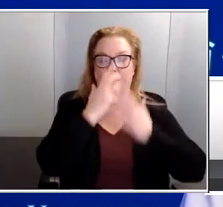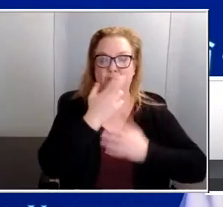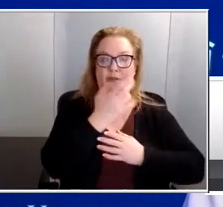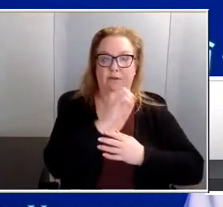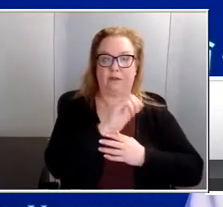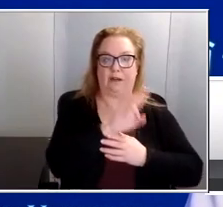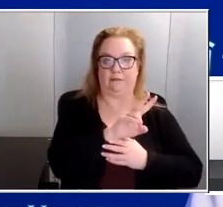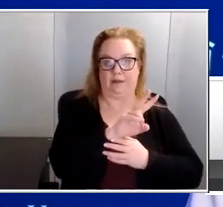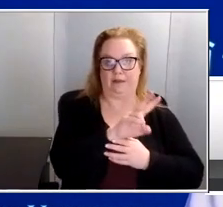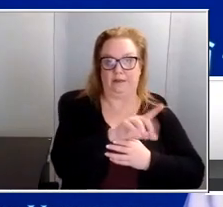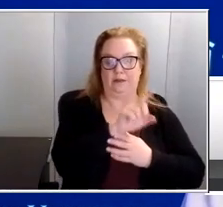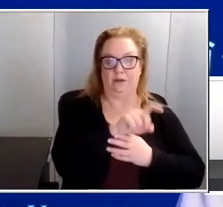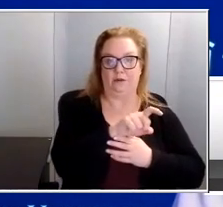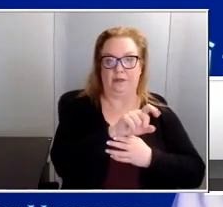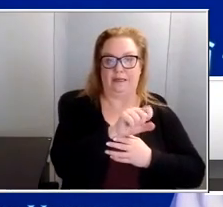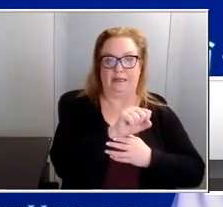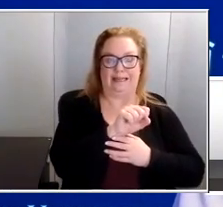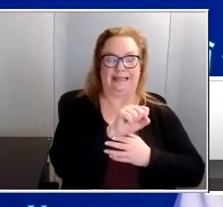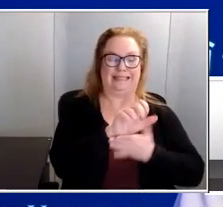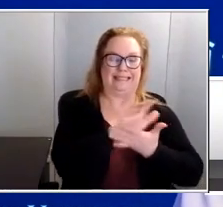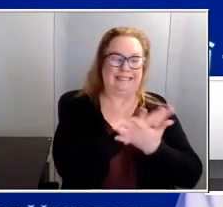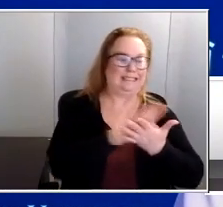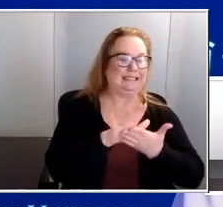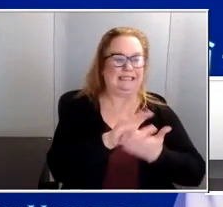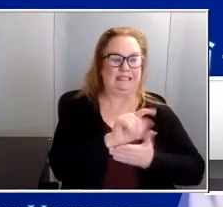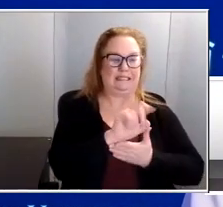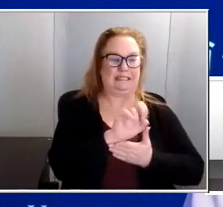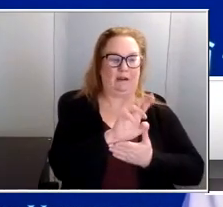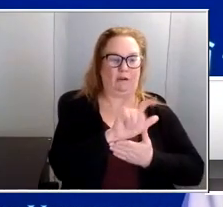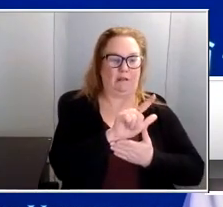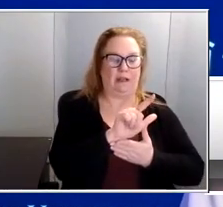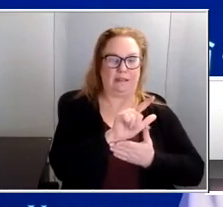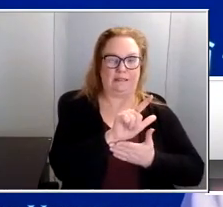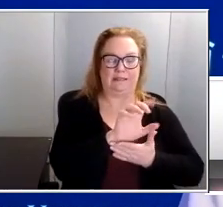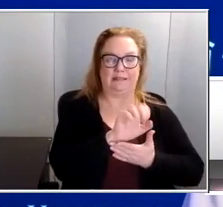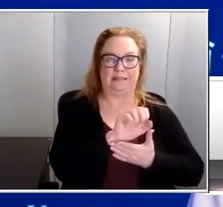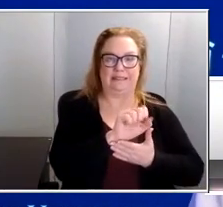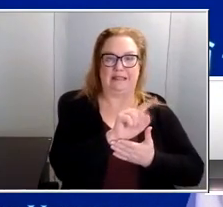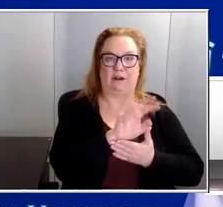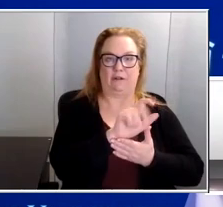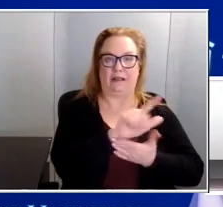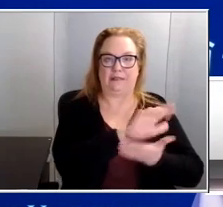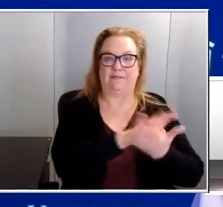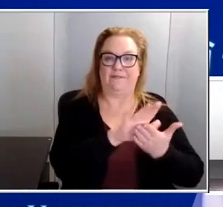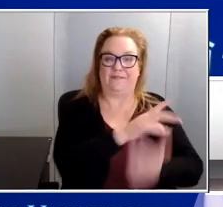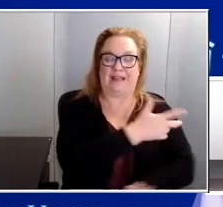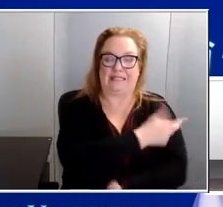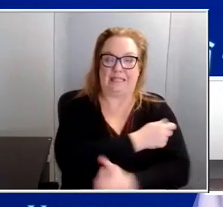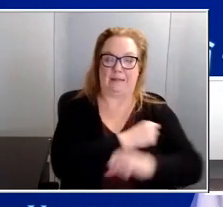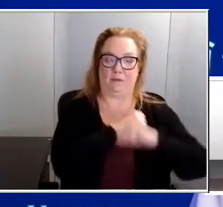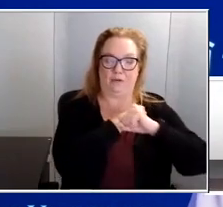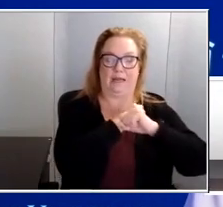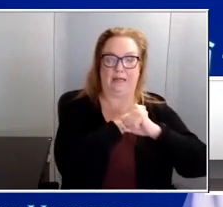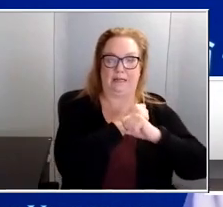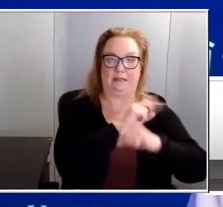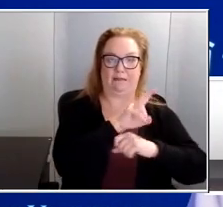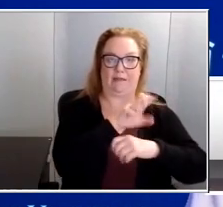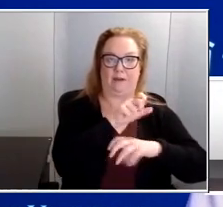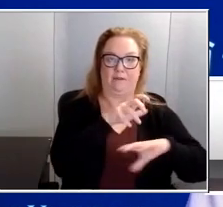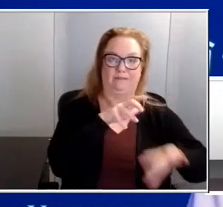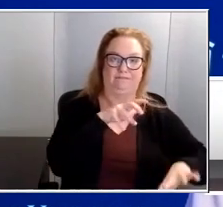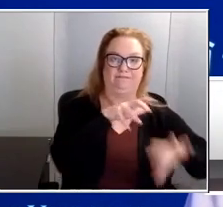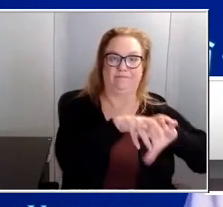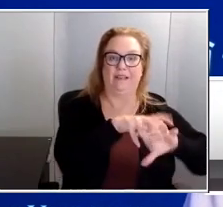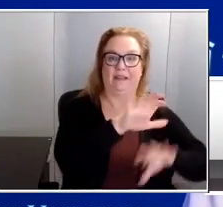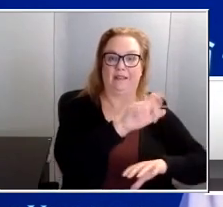you really need a sterilizing vaccine so that you can have those antibodies that protect that virus from getting into the cell, because once